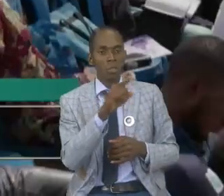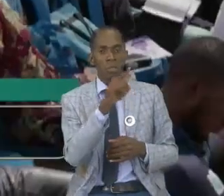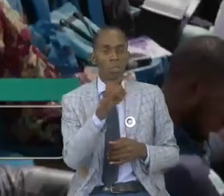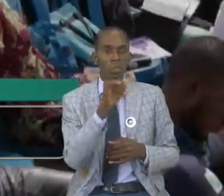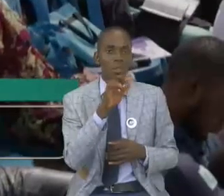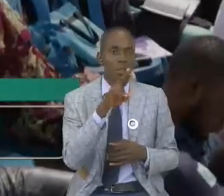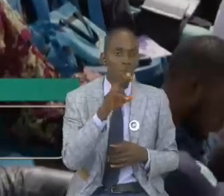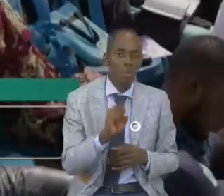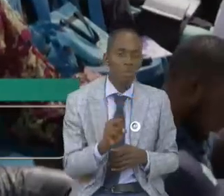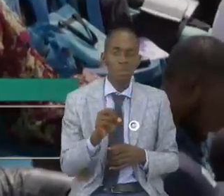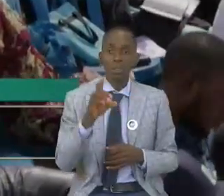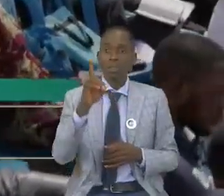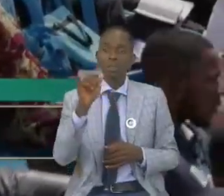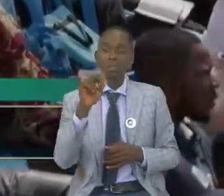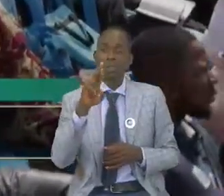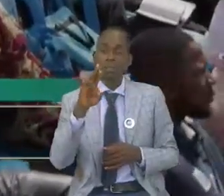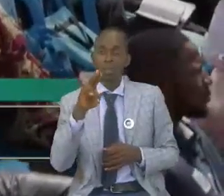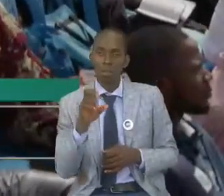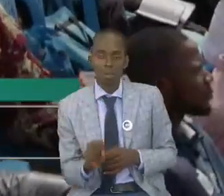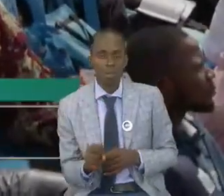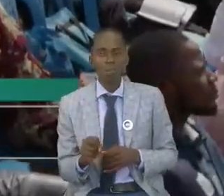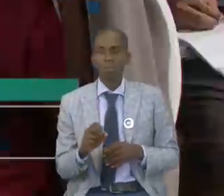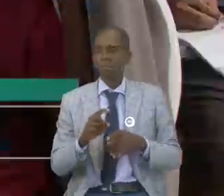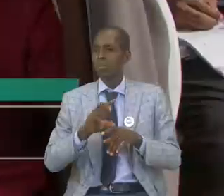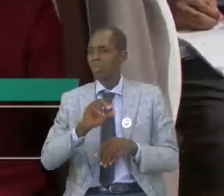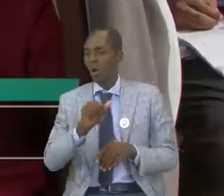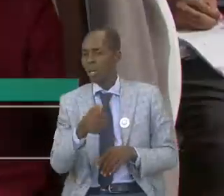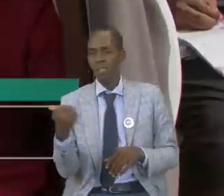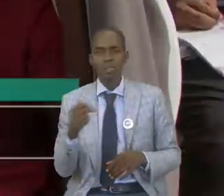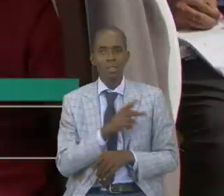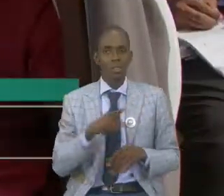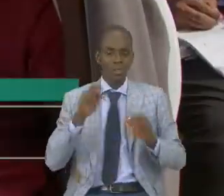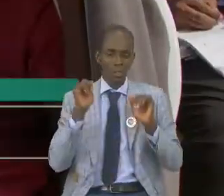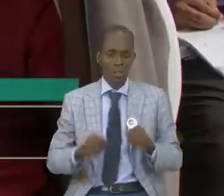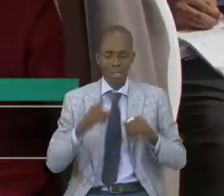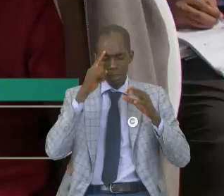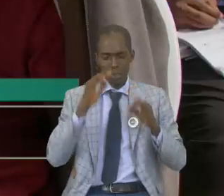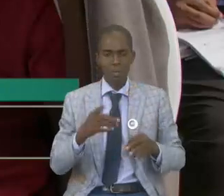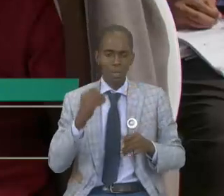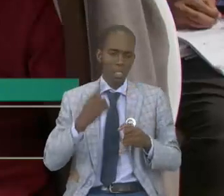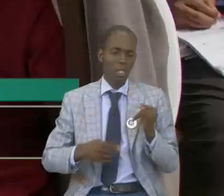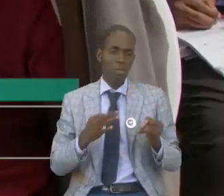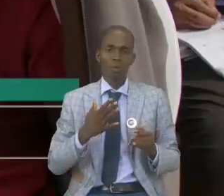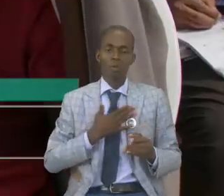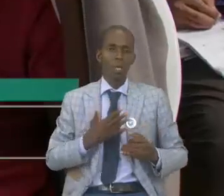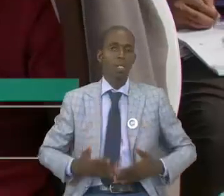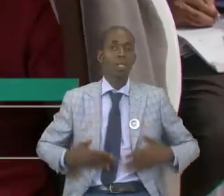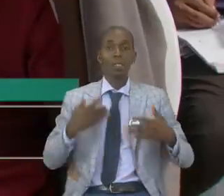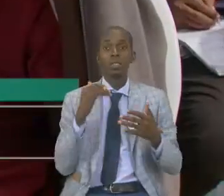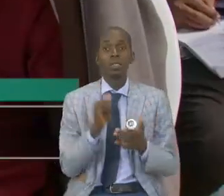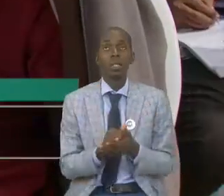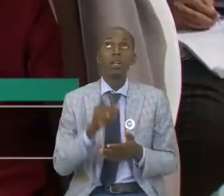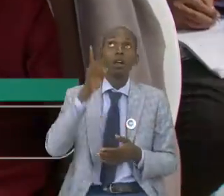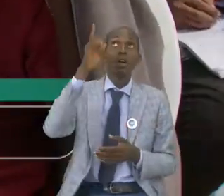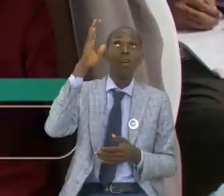the magicians, nor the astrologers, nor the presidents will determine the end of my life. He said, God is